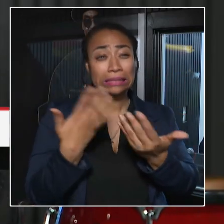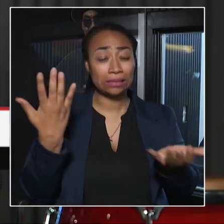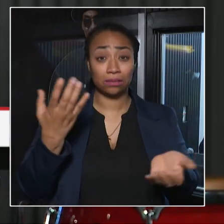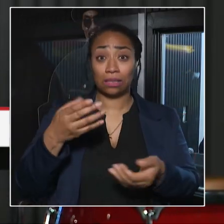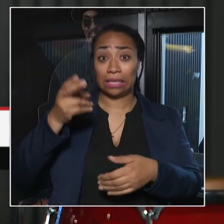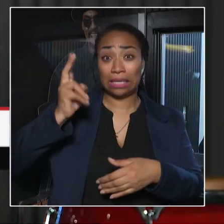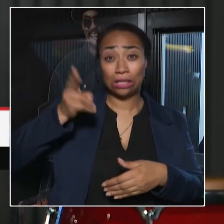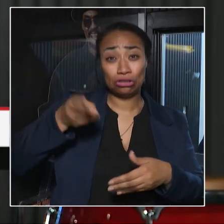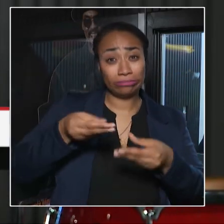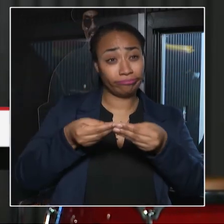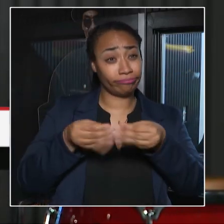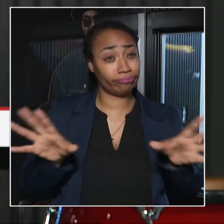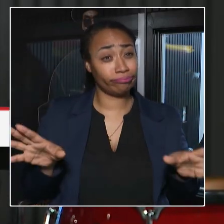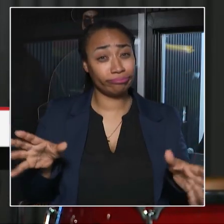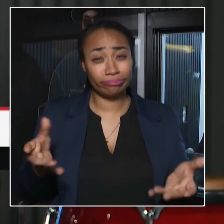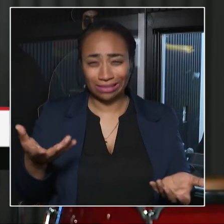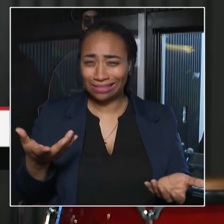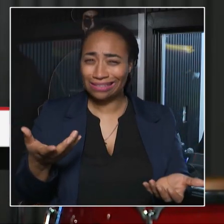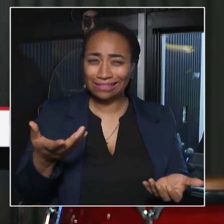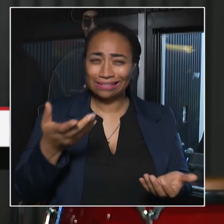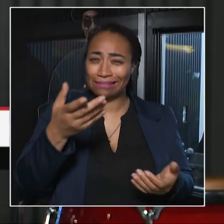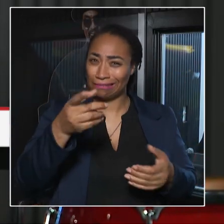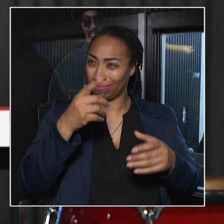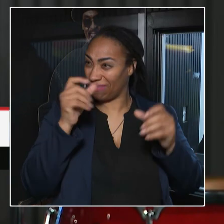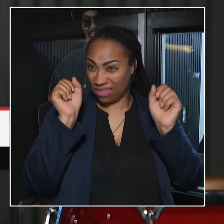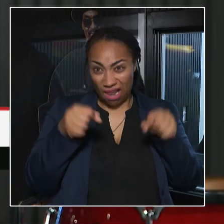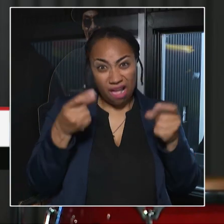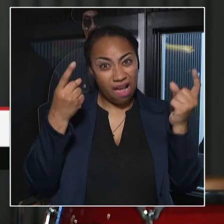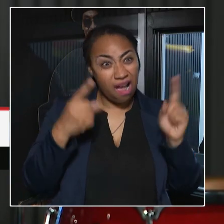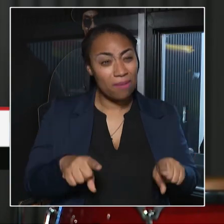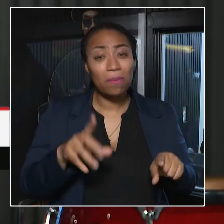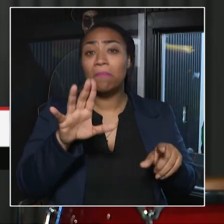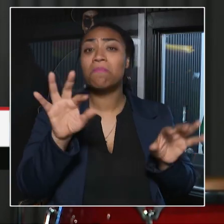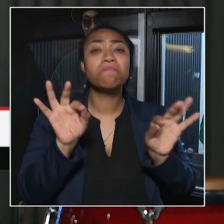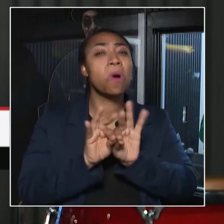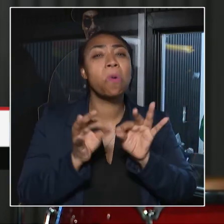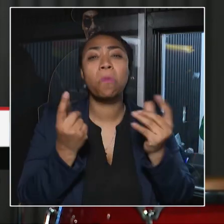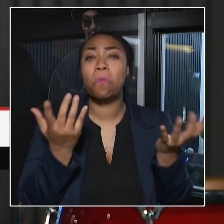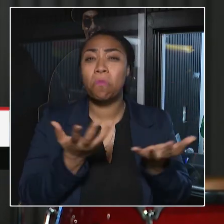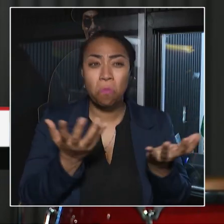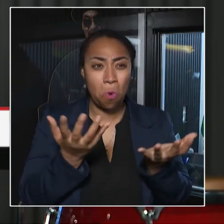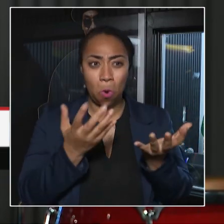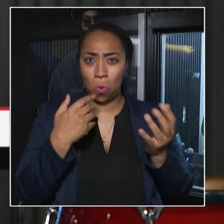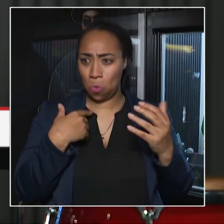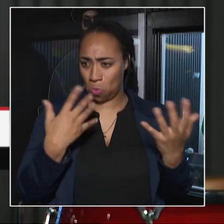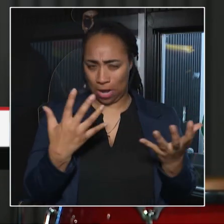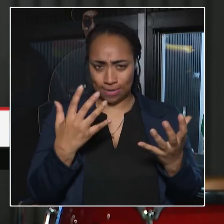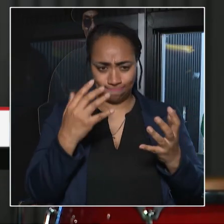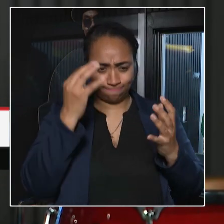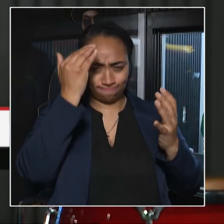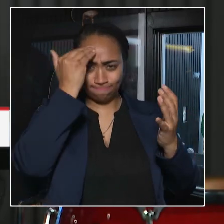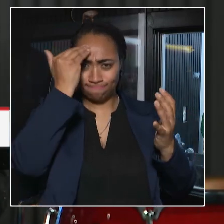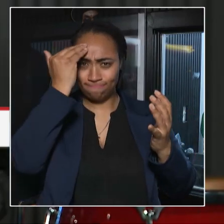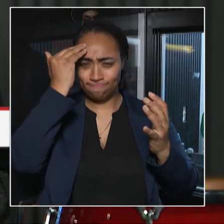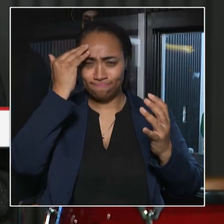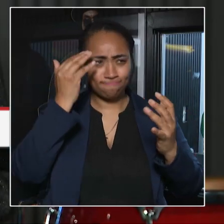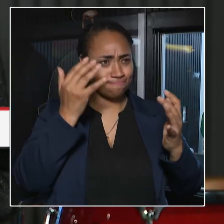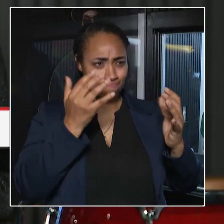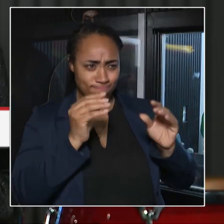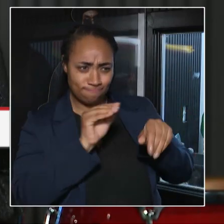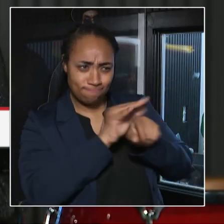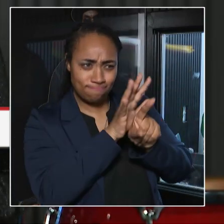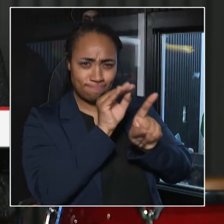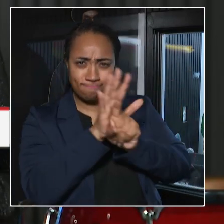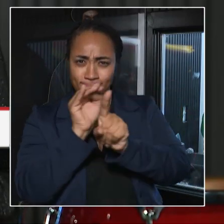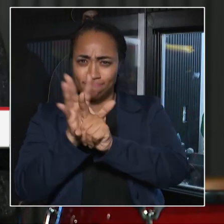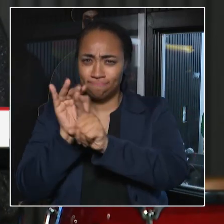neglect. So it's up to us to be intentional about how we preserve our music and how it